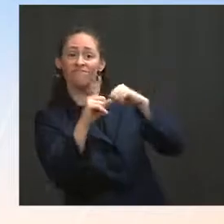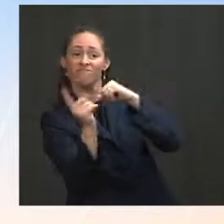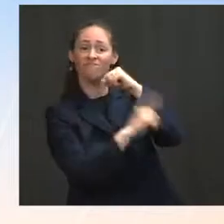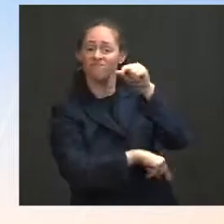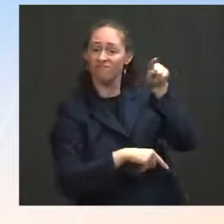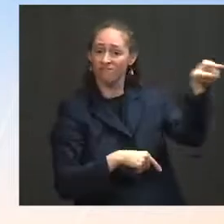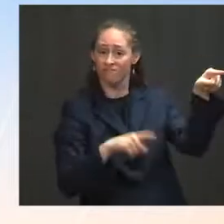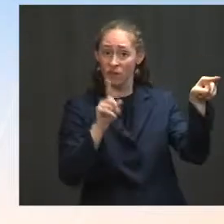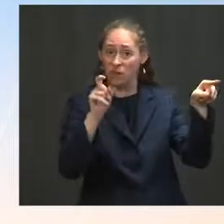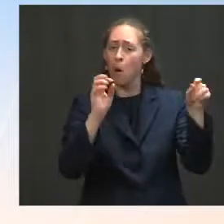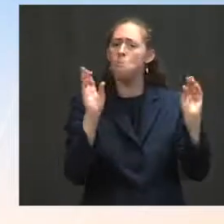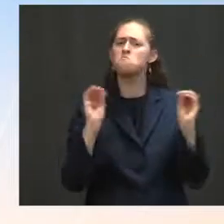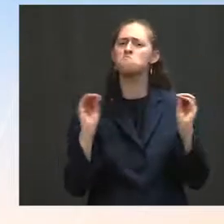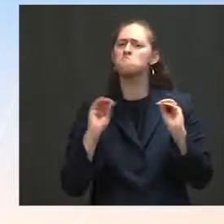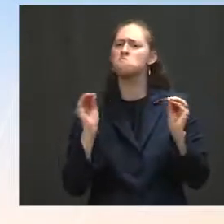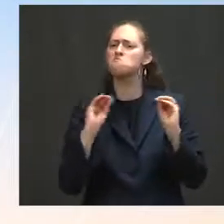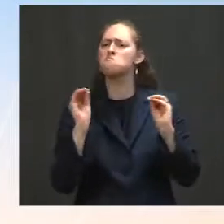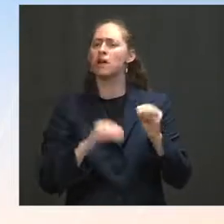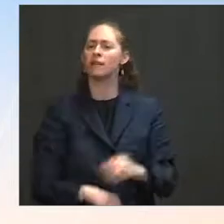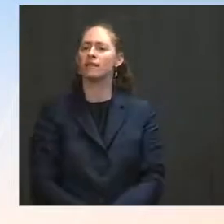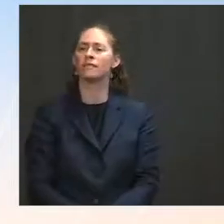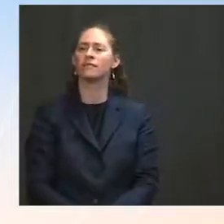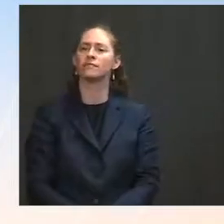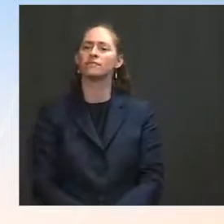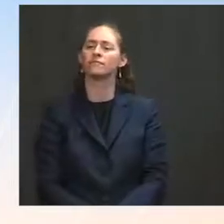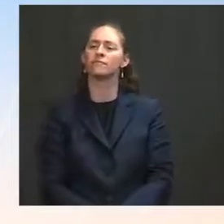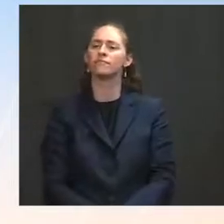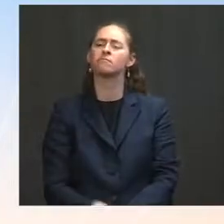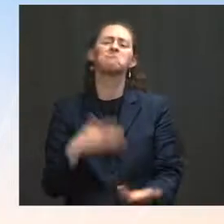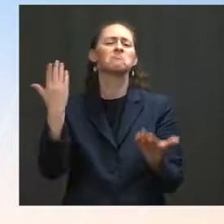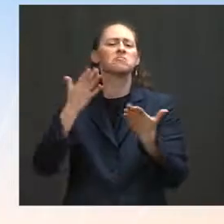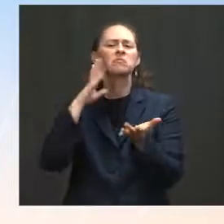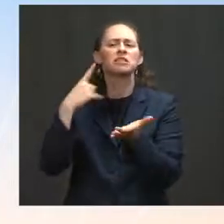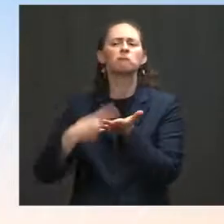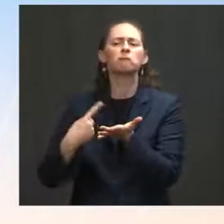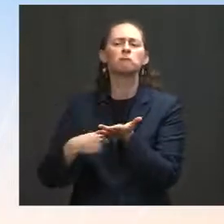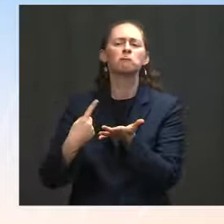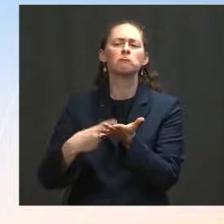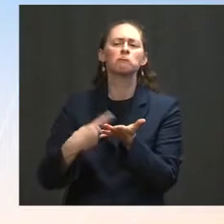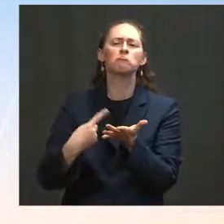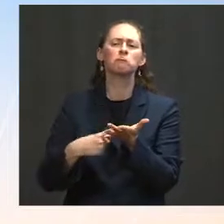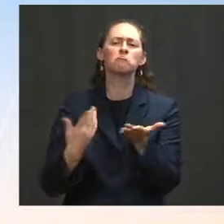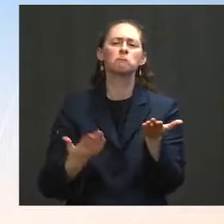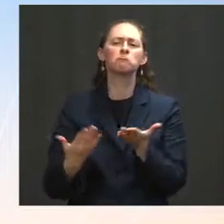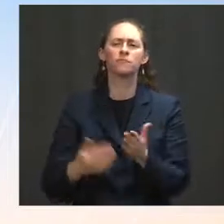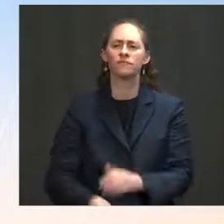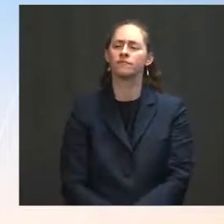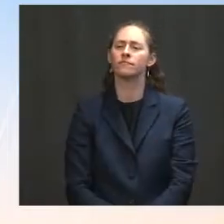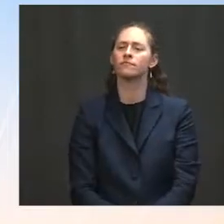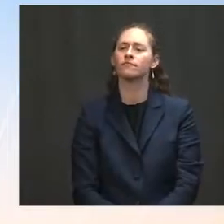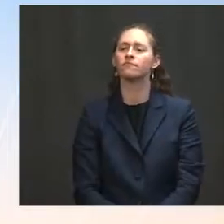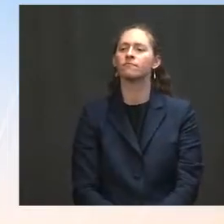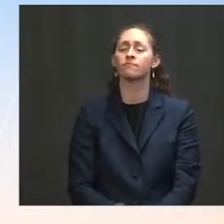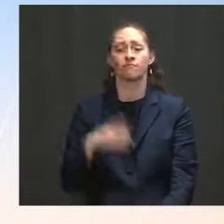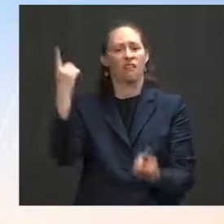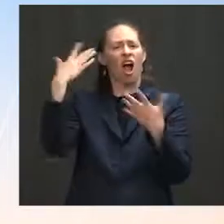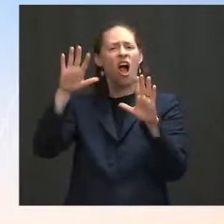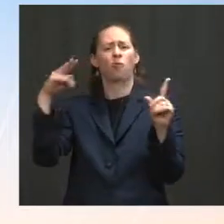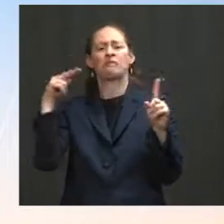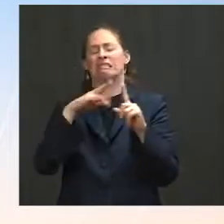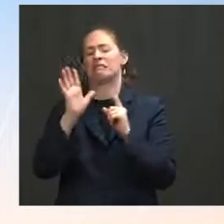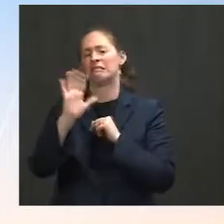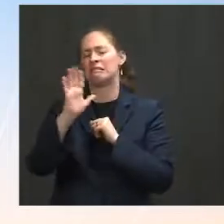certainly will be a part of the discussion, and the president's, our view continues to be that it's a bad deal and one that has